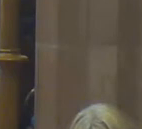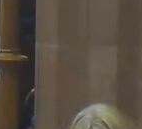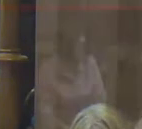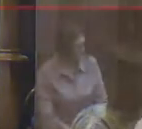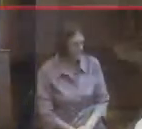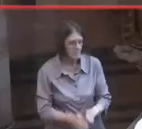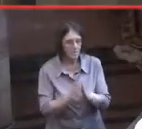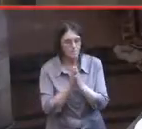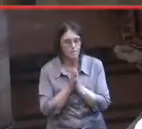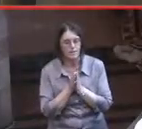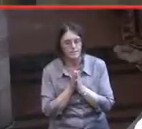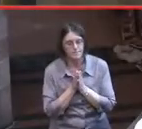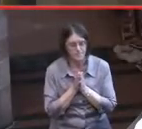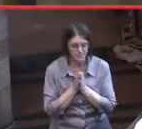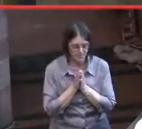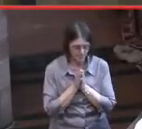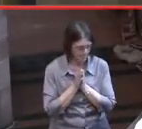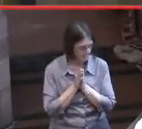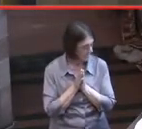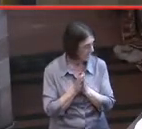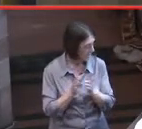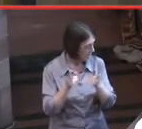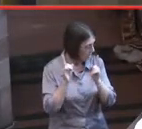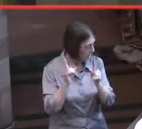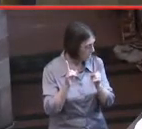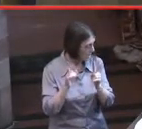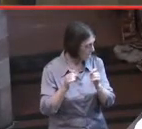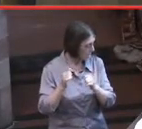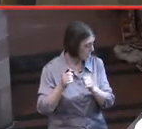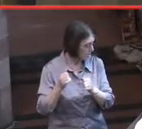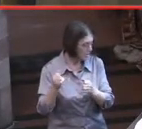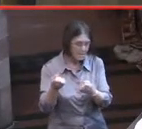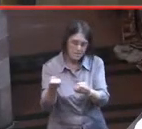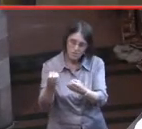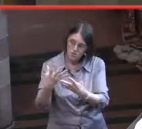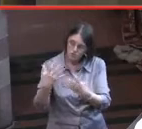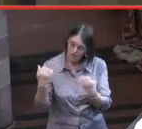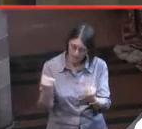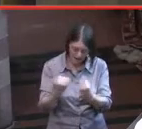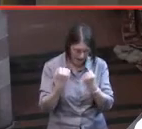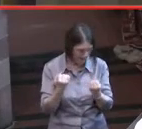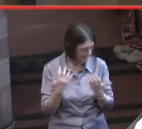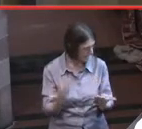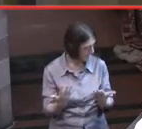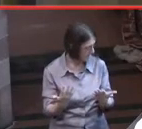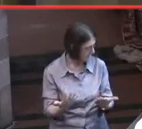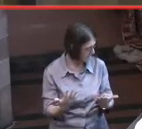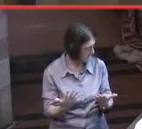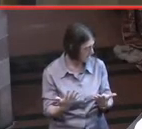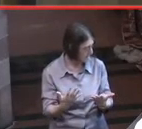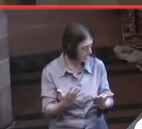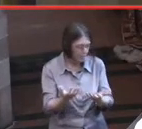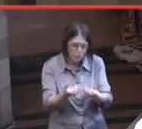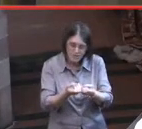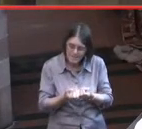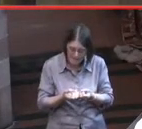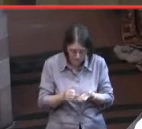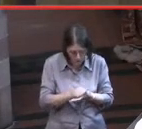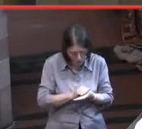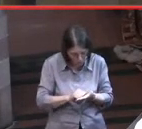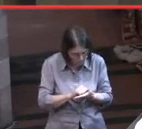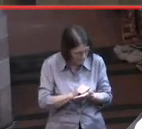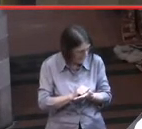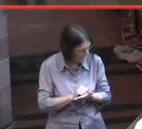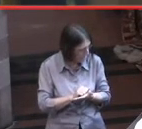Let us pray. Lord our God, strengthen the hands that have received these holy